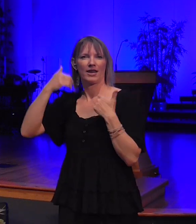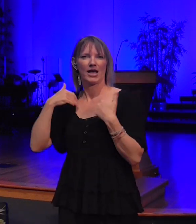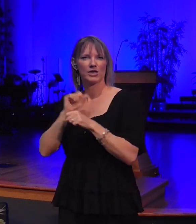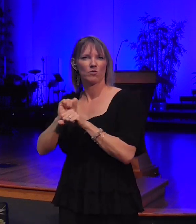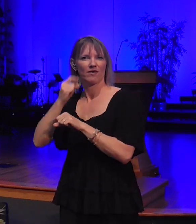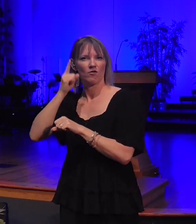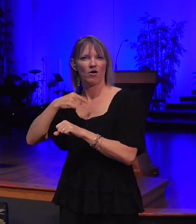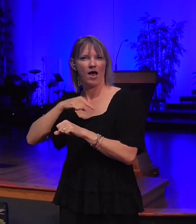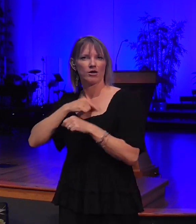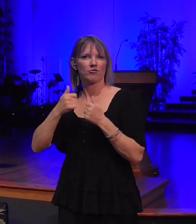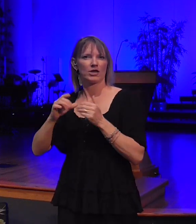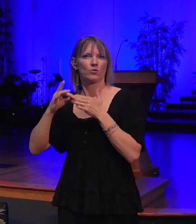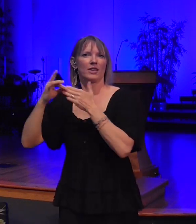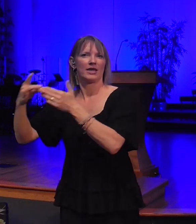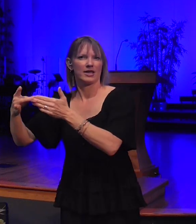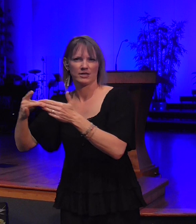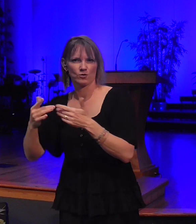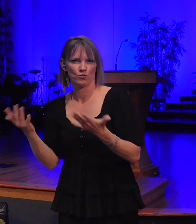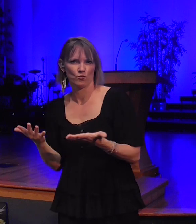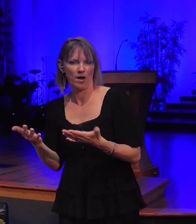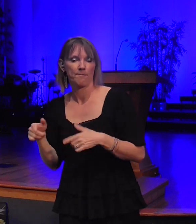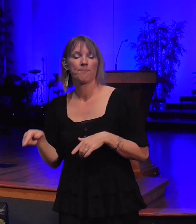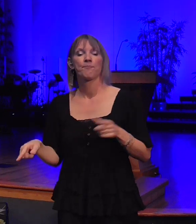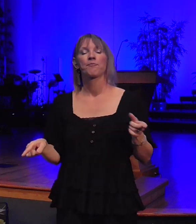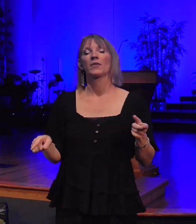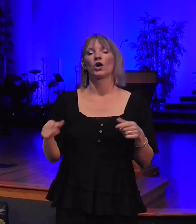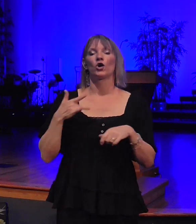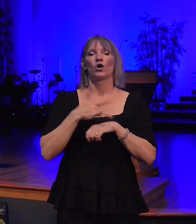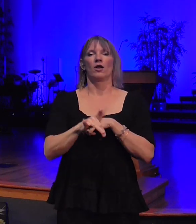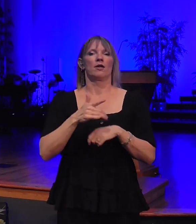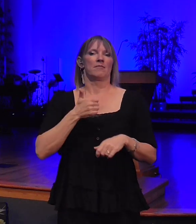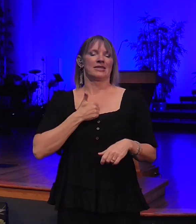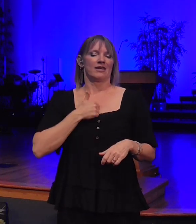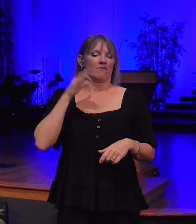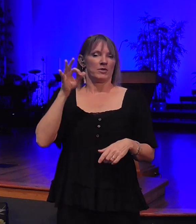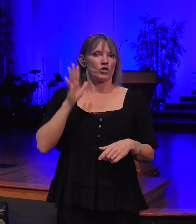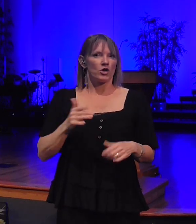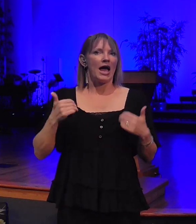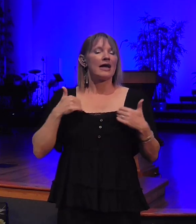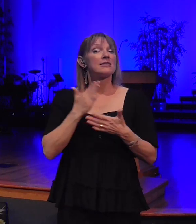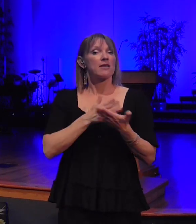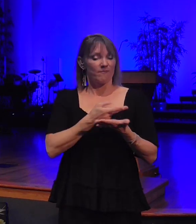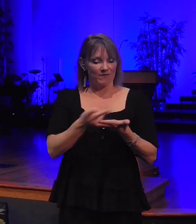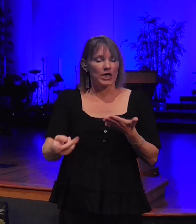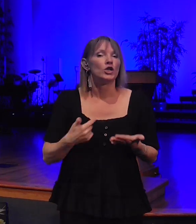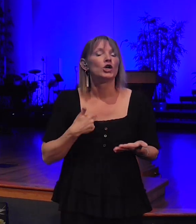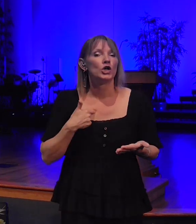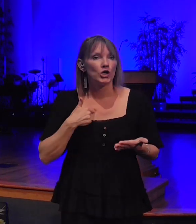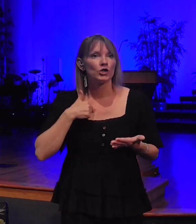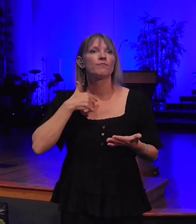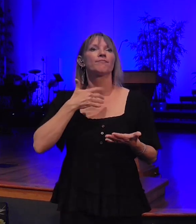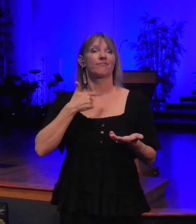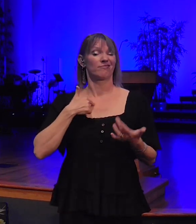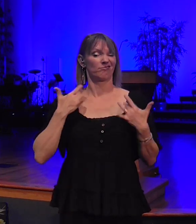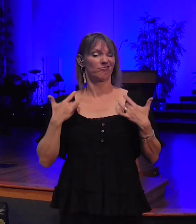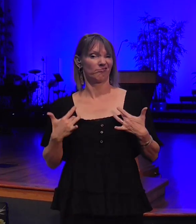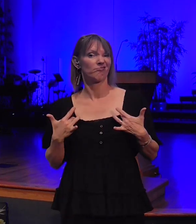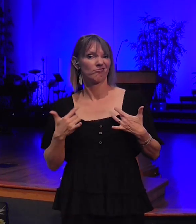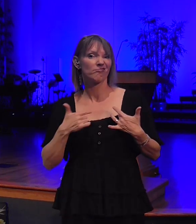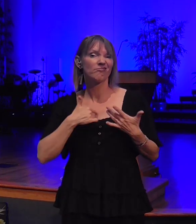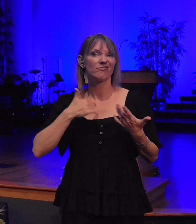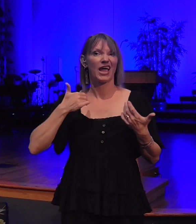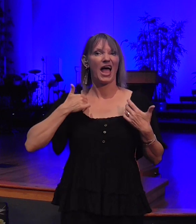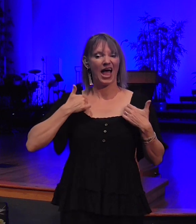us to. Early in my ministry, as many of you know, I had some failures. And I was down. I had a crisis of